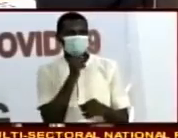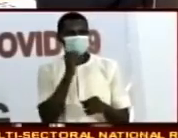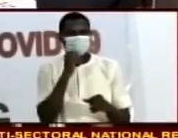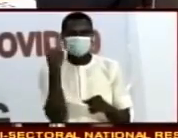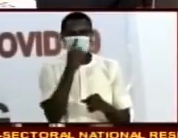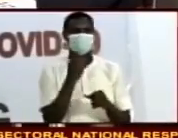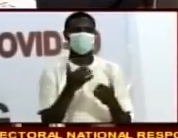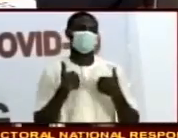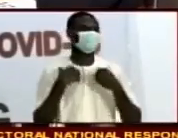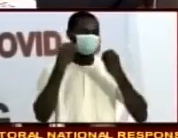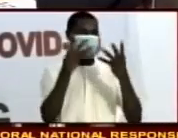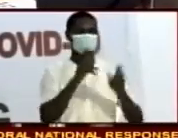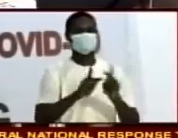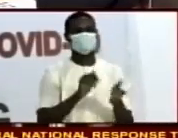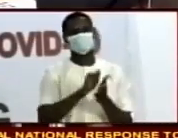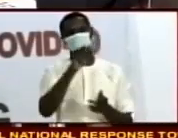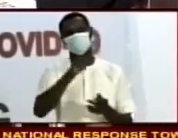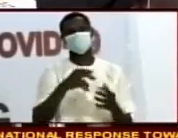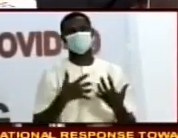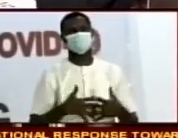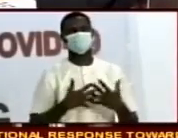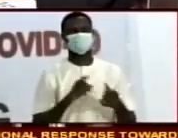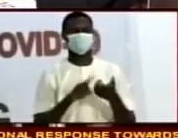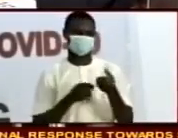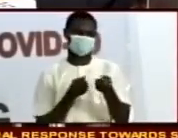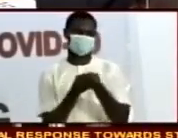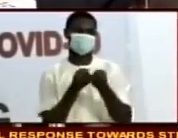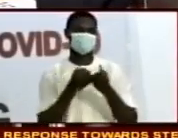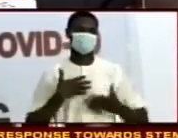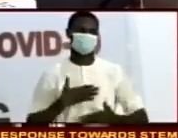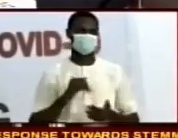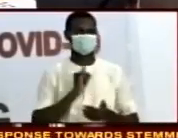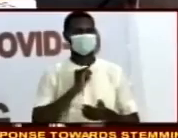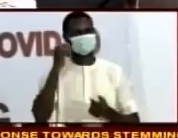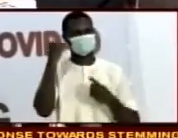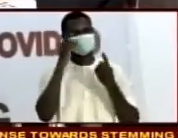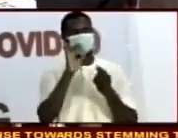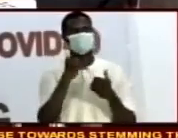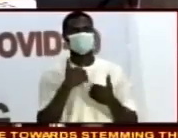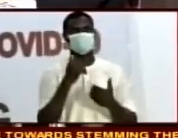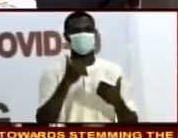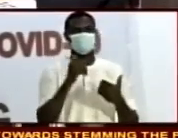I know, I think it was Gwagwalada, but the need